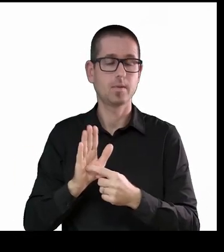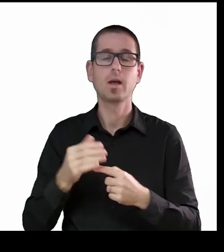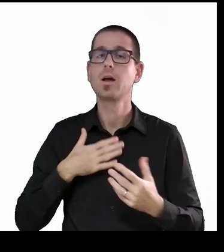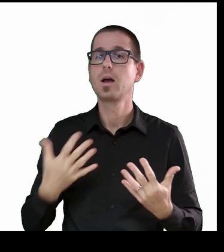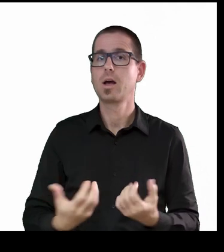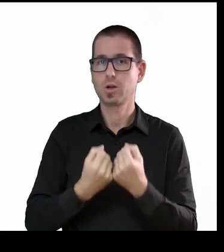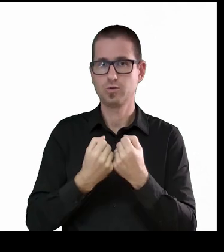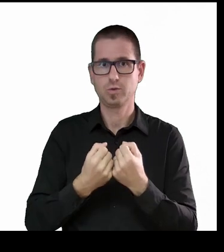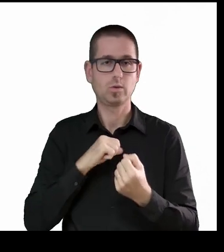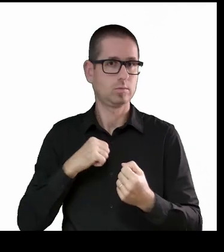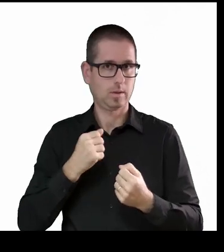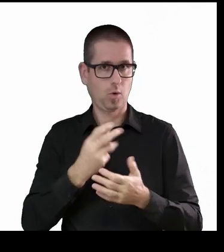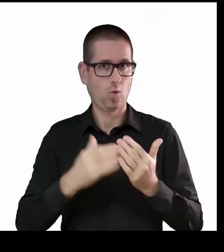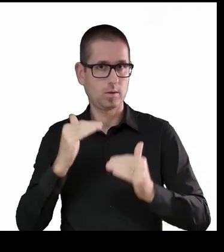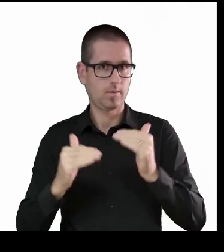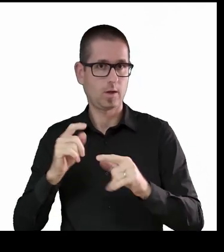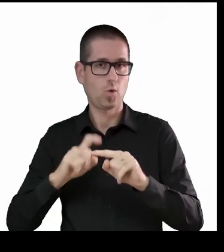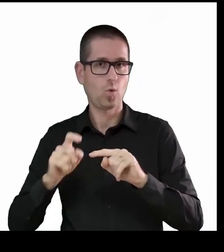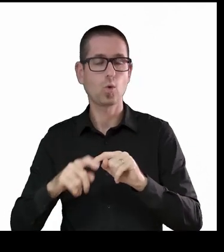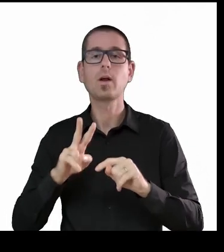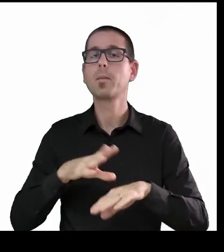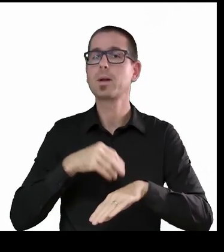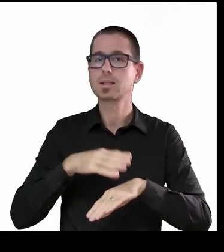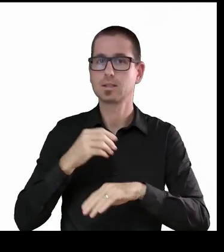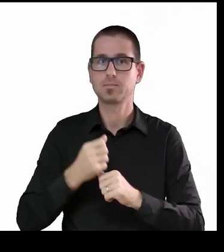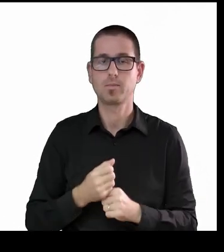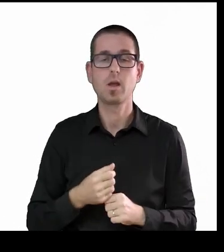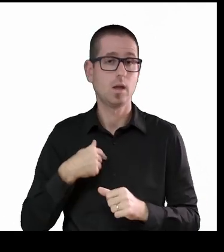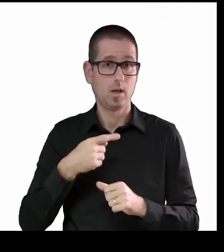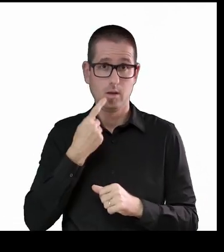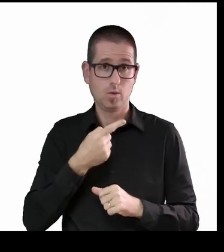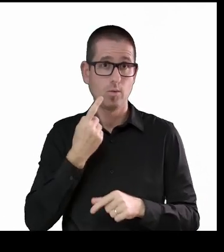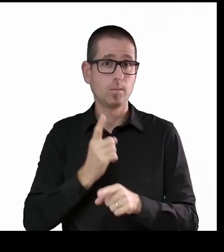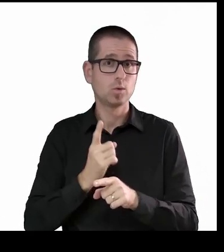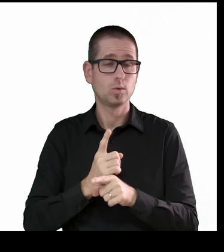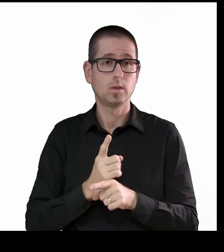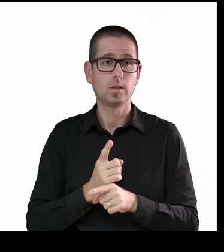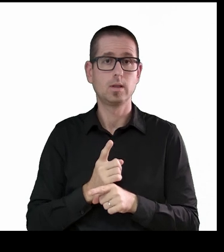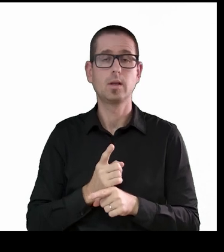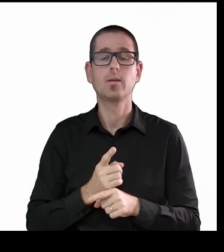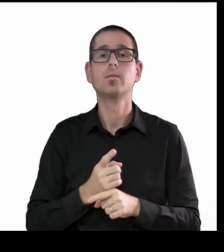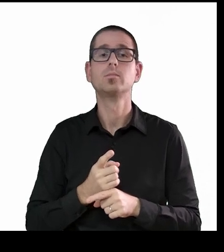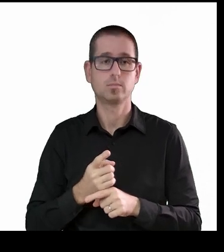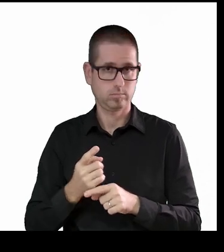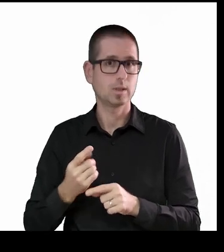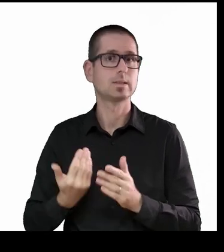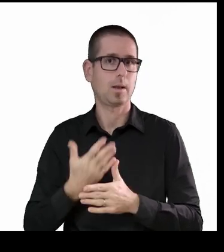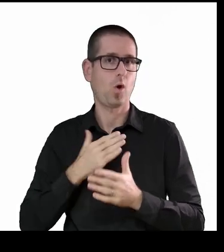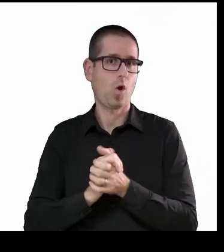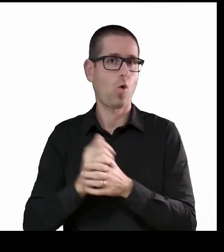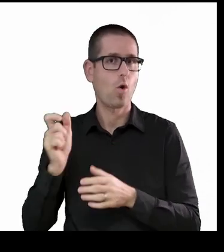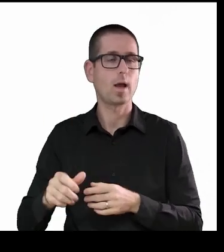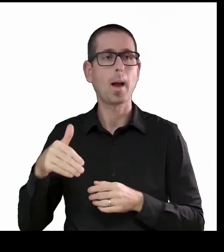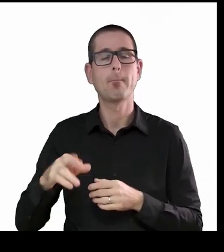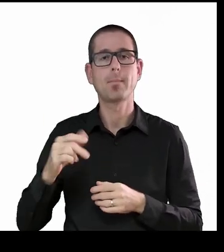solution self-evaluation tool in practice. I'm talking also on behalf of my colleague, Marta